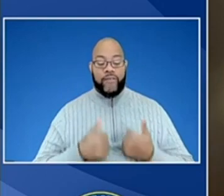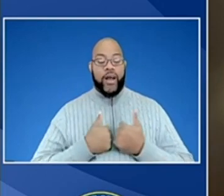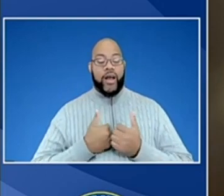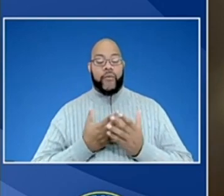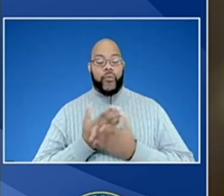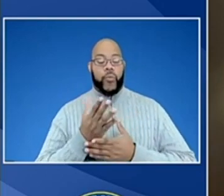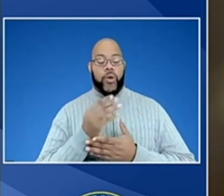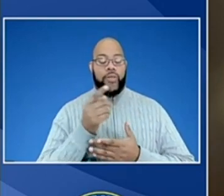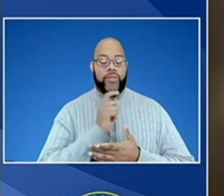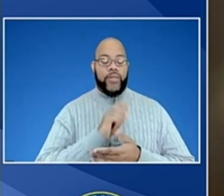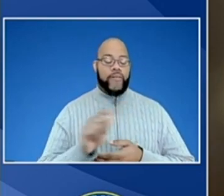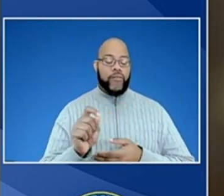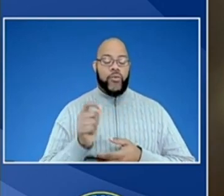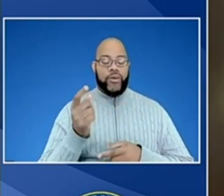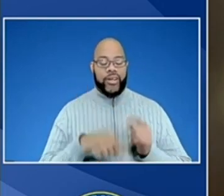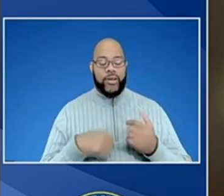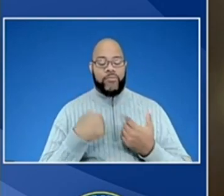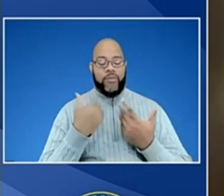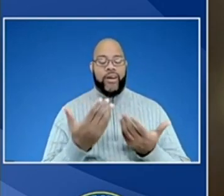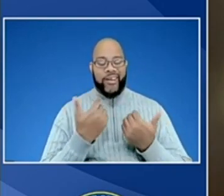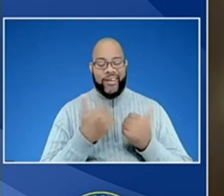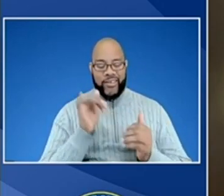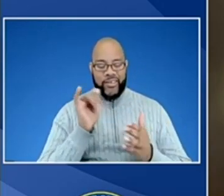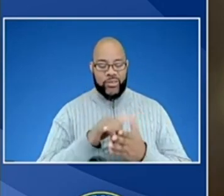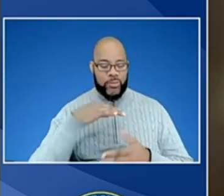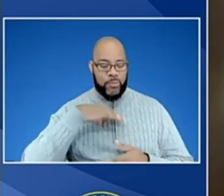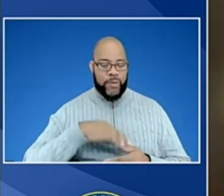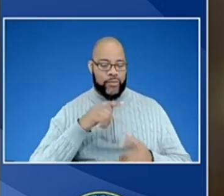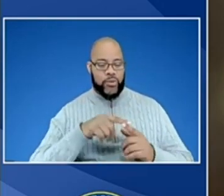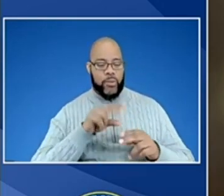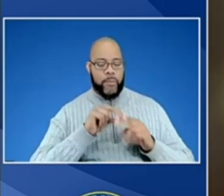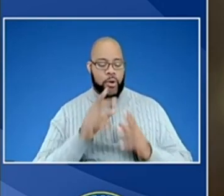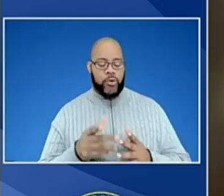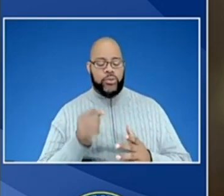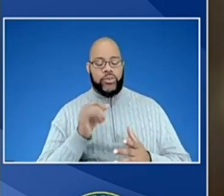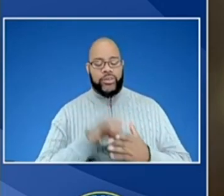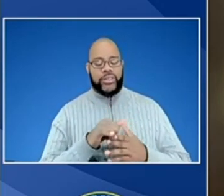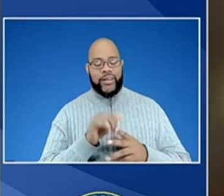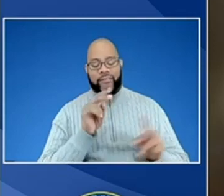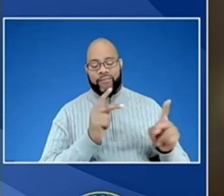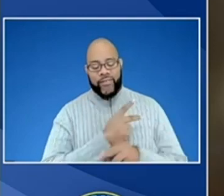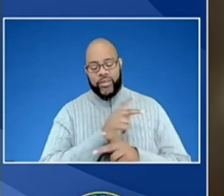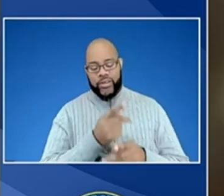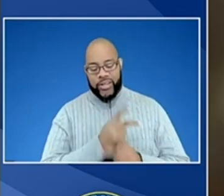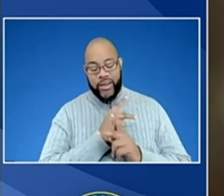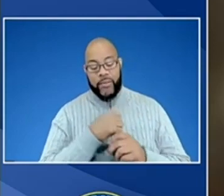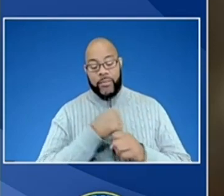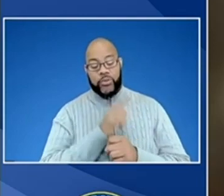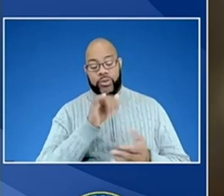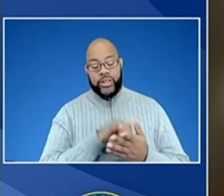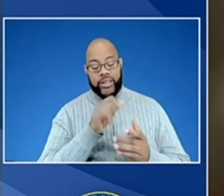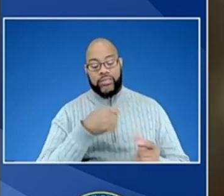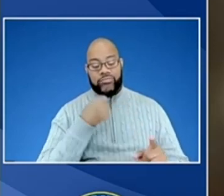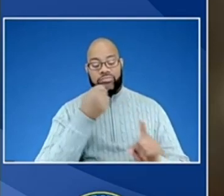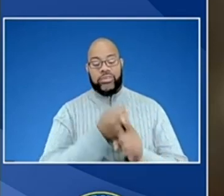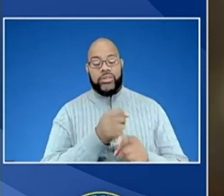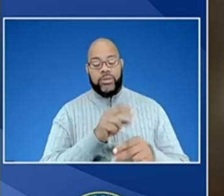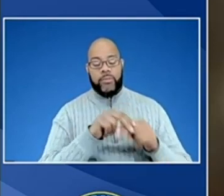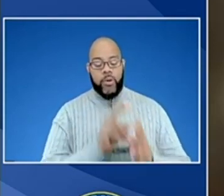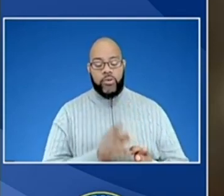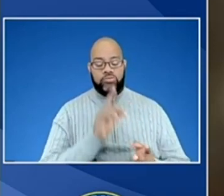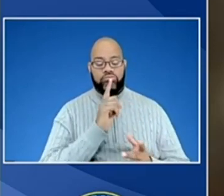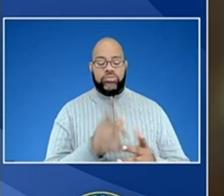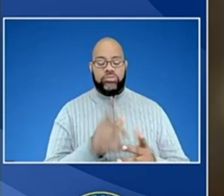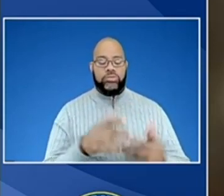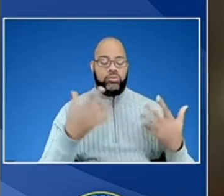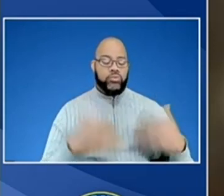and therefore can't provide any of these benefits to borrowers. So scoping this carefully to make sure that it can reach borrowers is